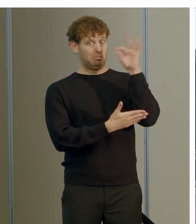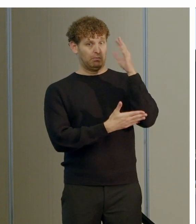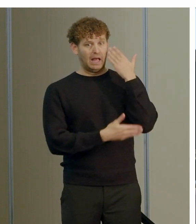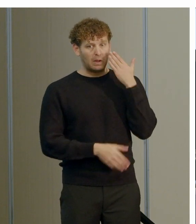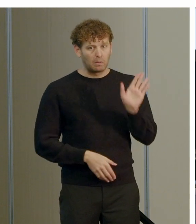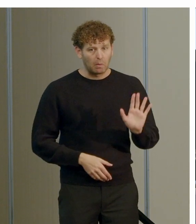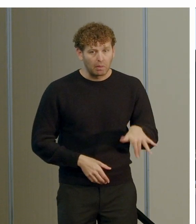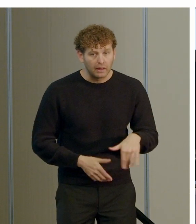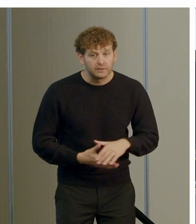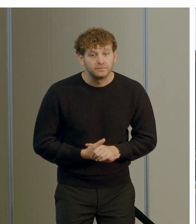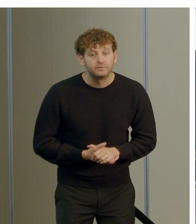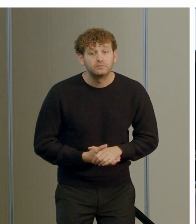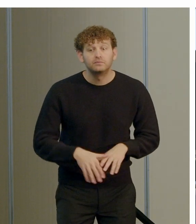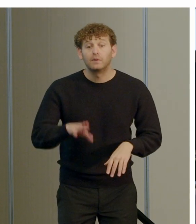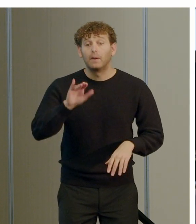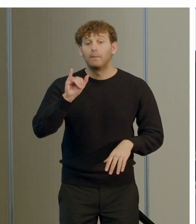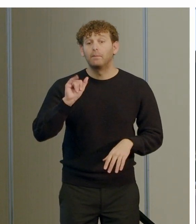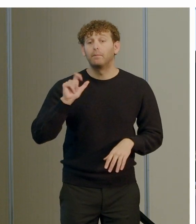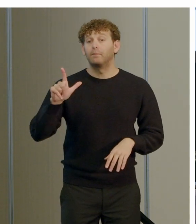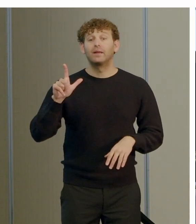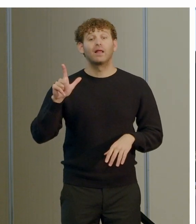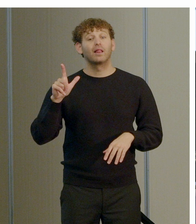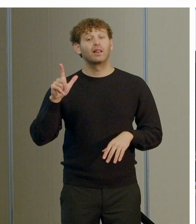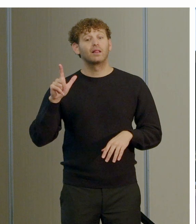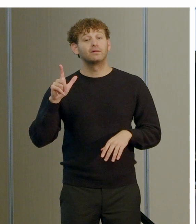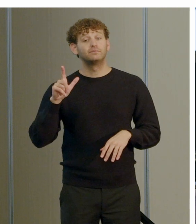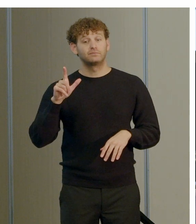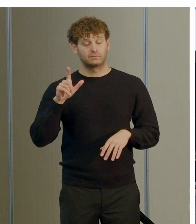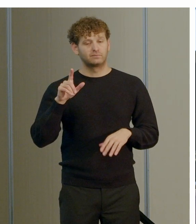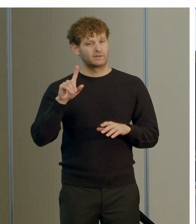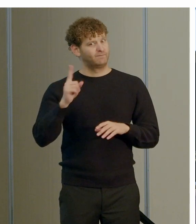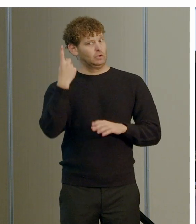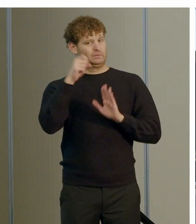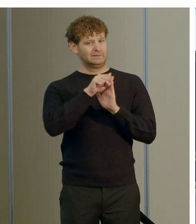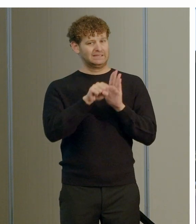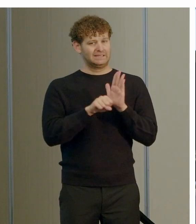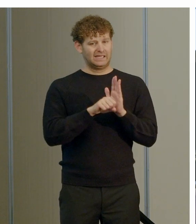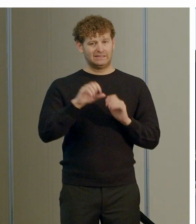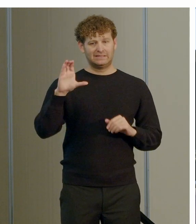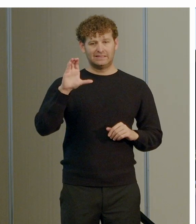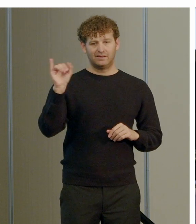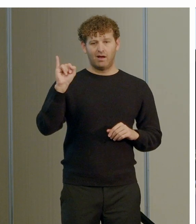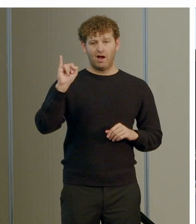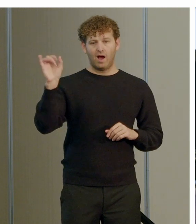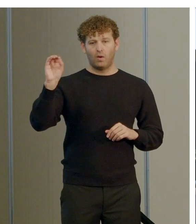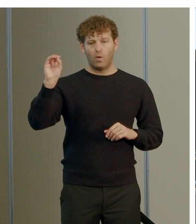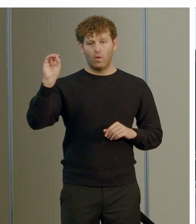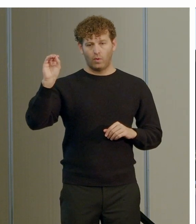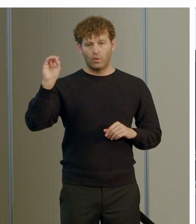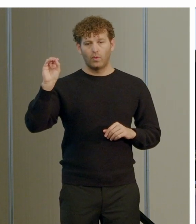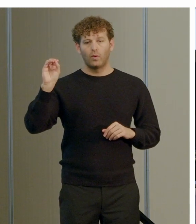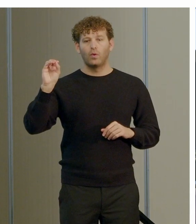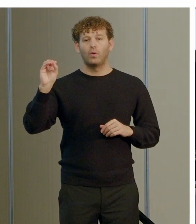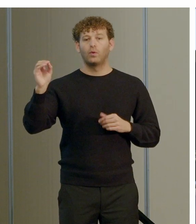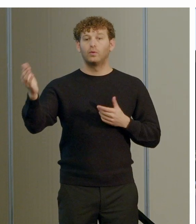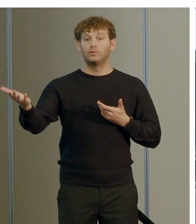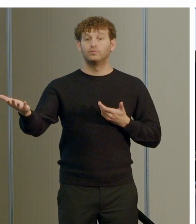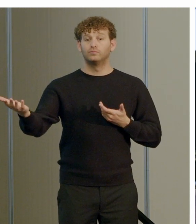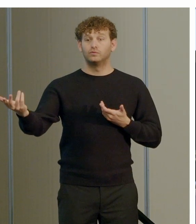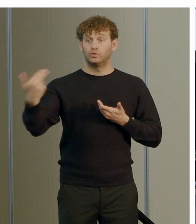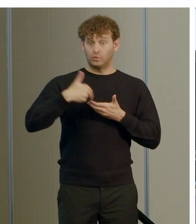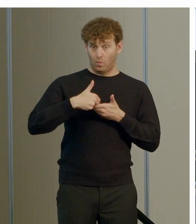first state CIO that after he joined the state, I met with, and I talked about accessibility, and he looked at me and he said,